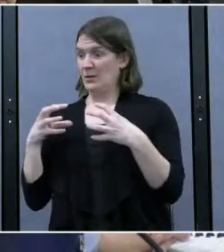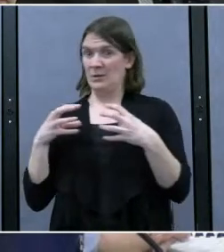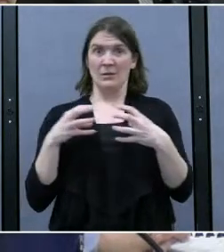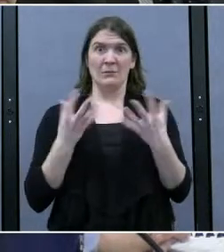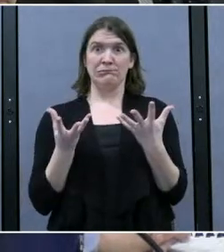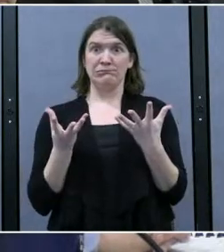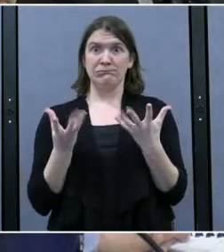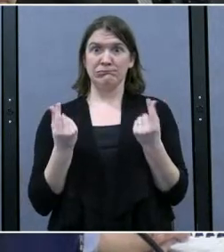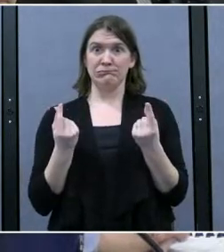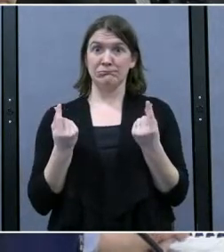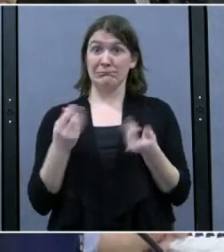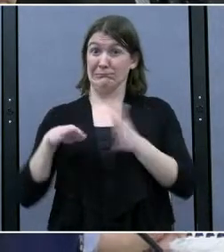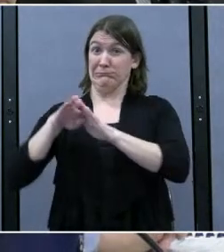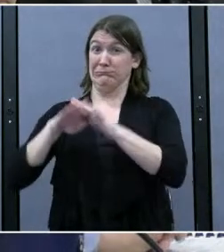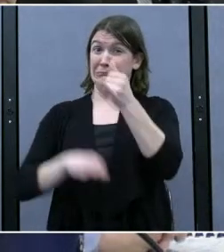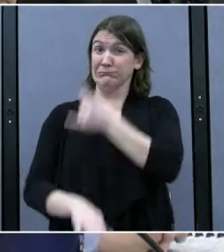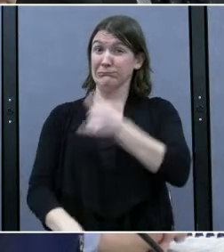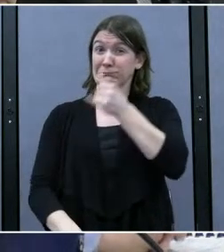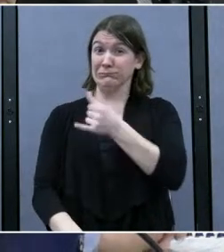about that.